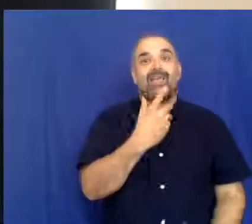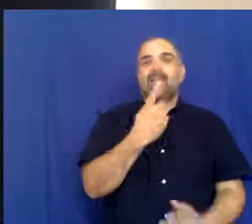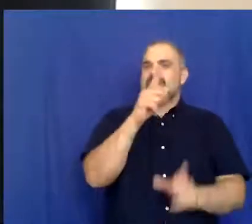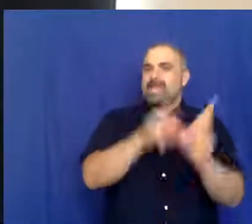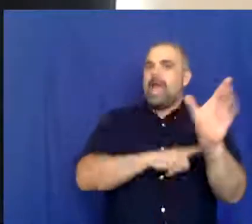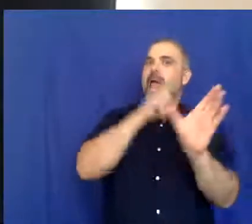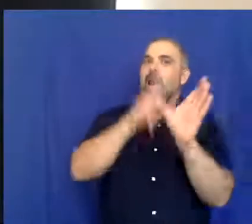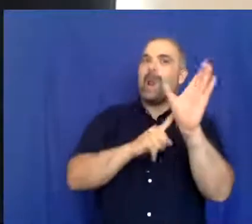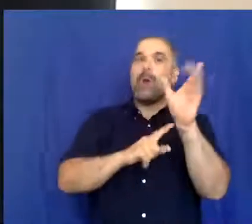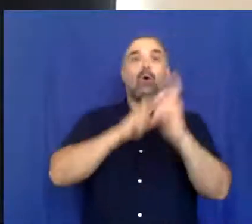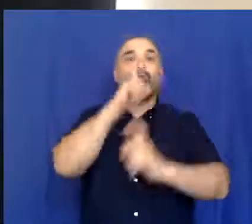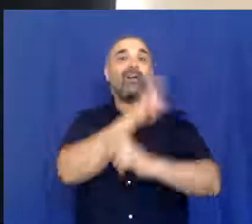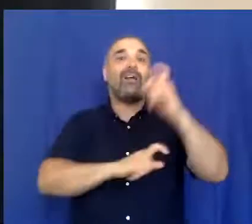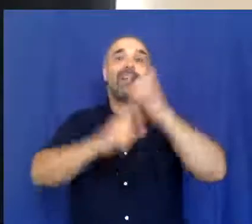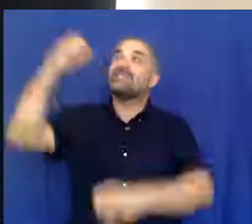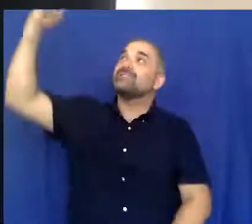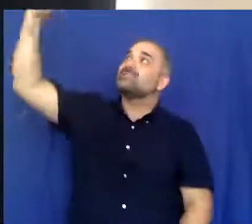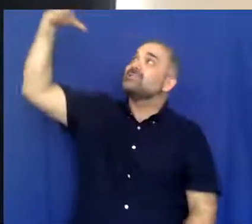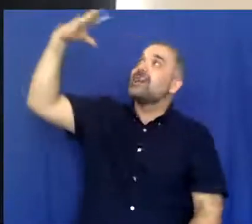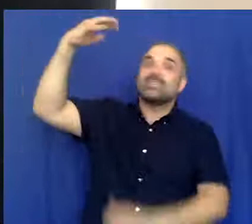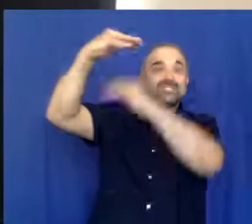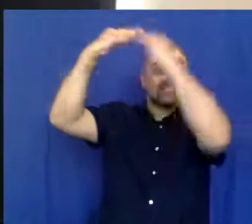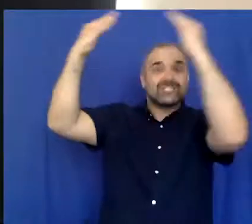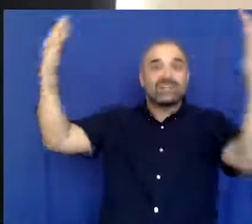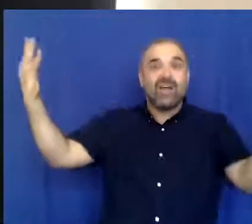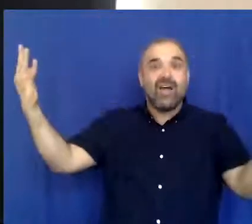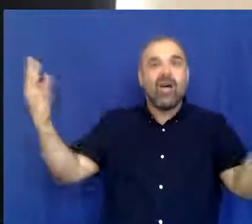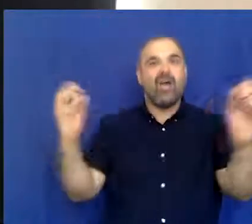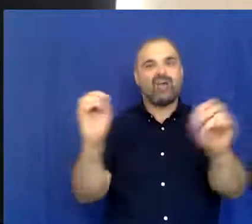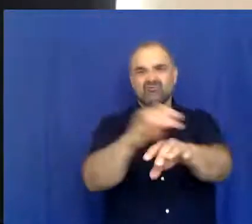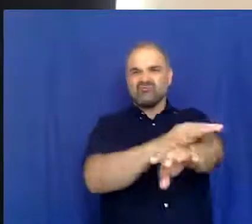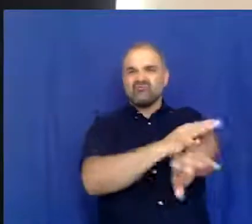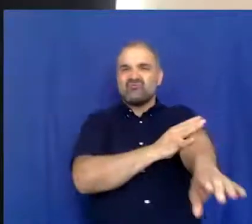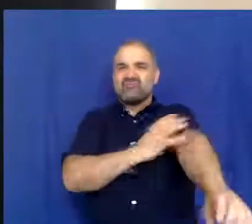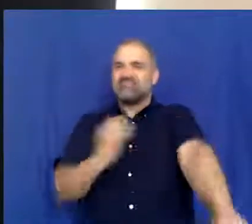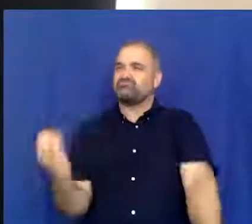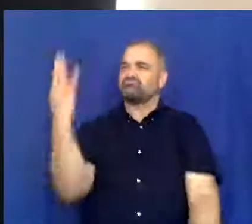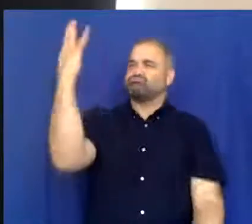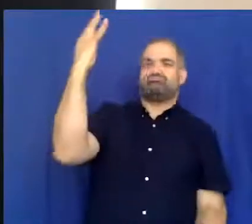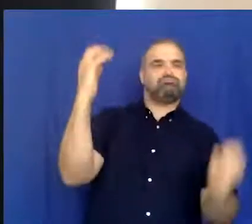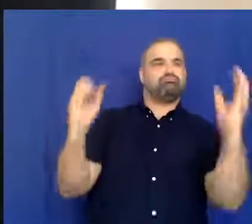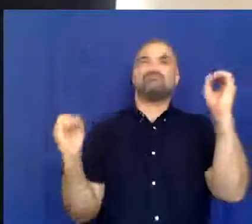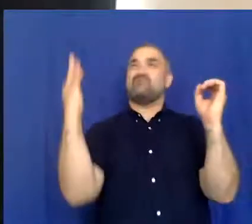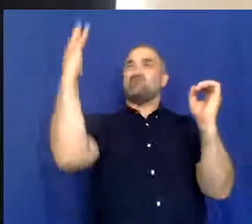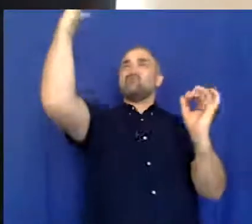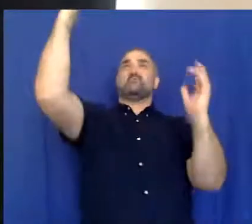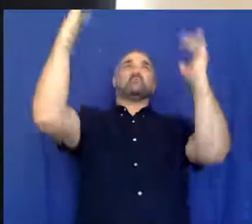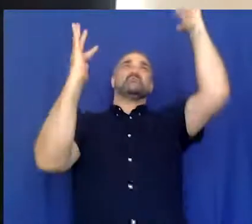eat. Yellow is the colour of the sun in the sky. Green is